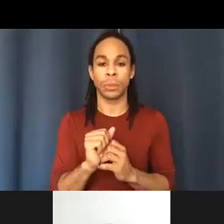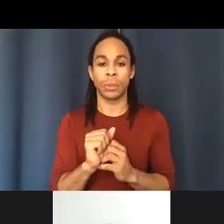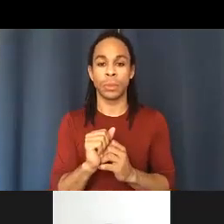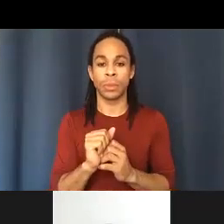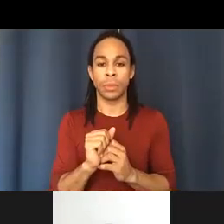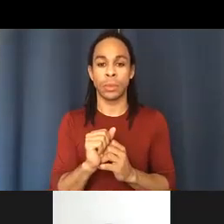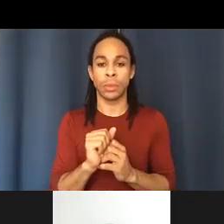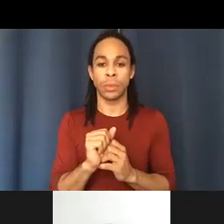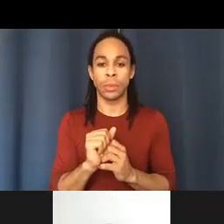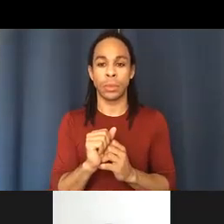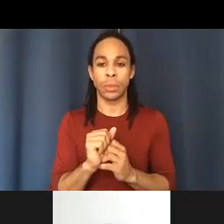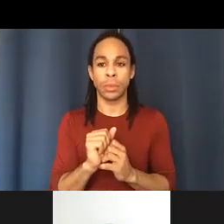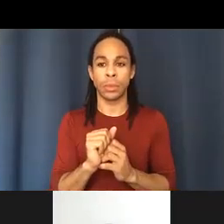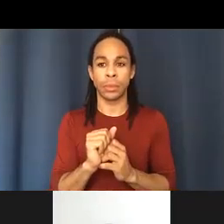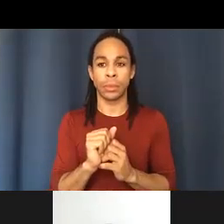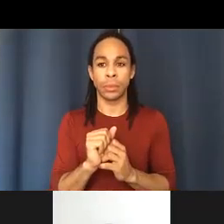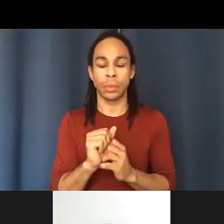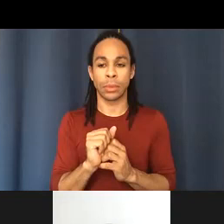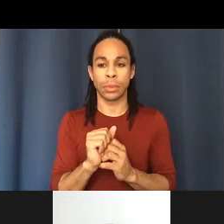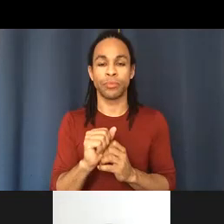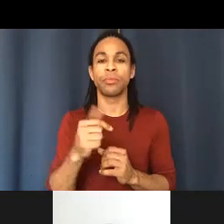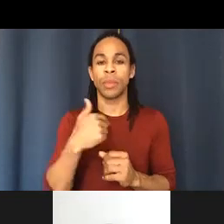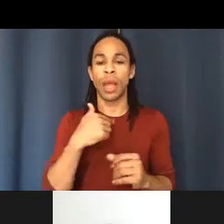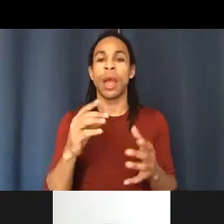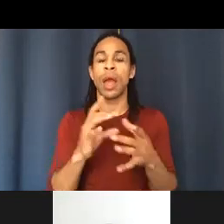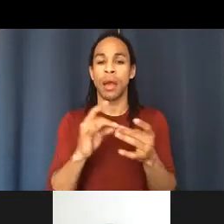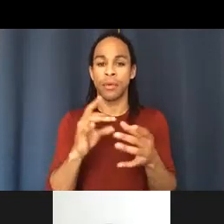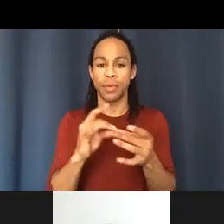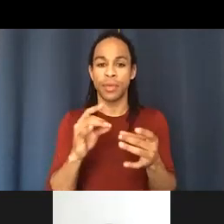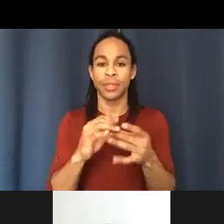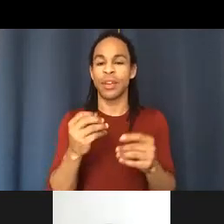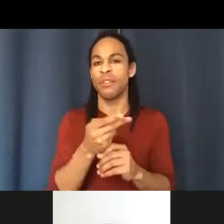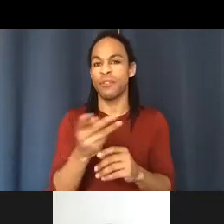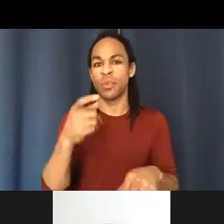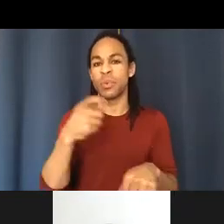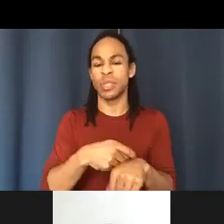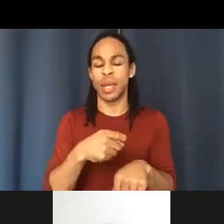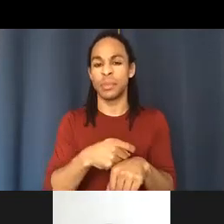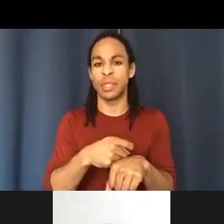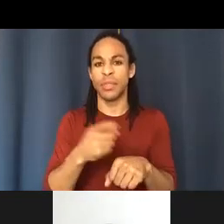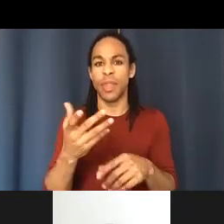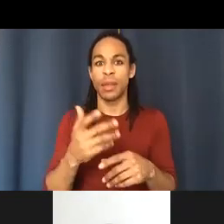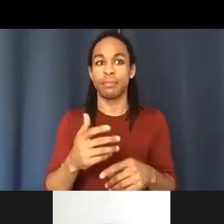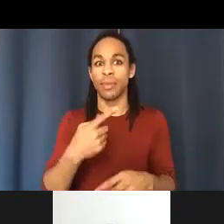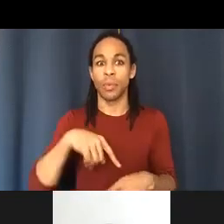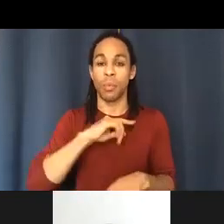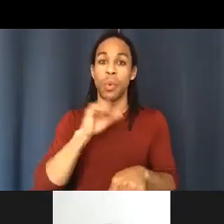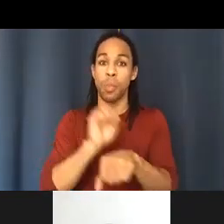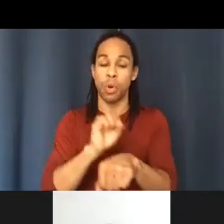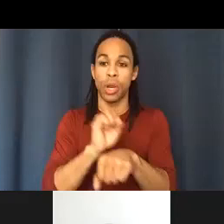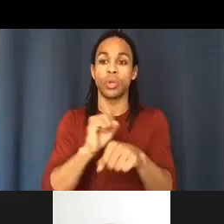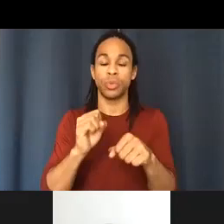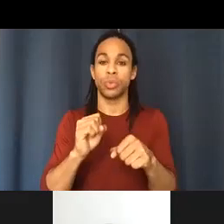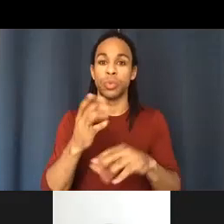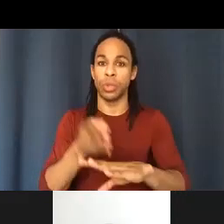strong, and as I can hear myself, I've said India a couple of times, so that was another point that, for countries of this RECAT, that within